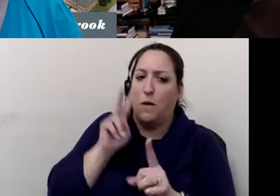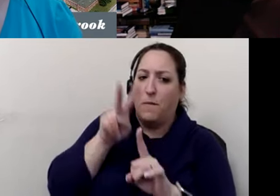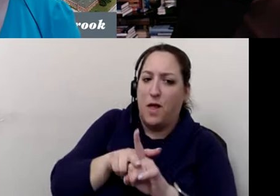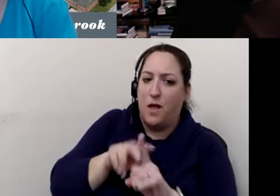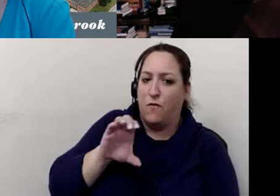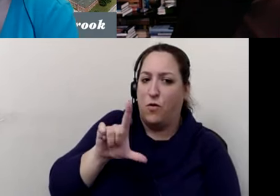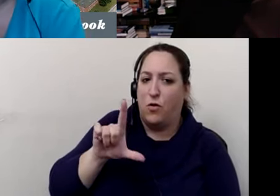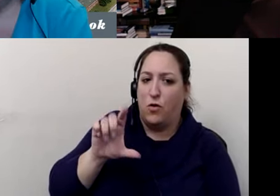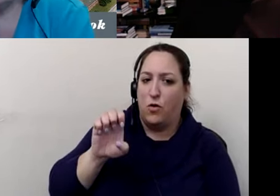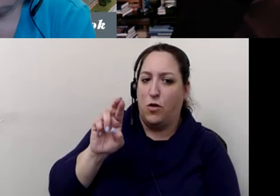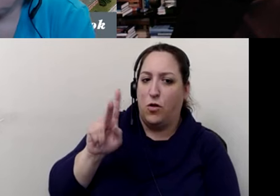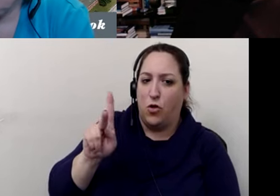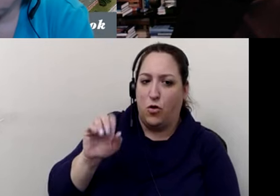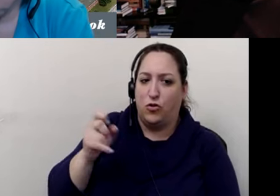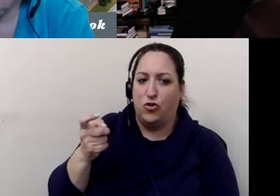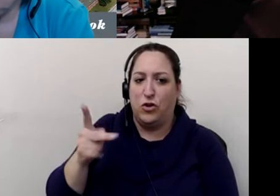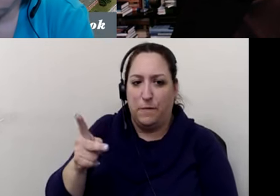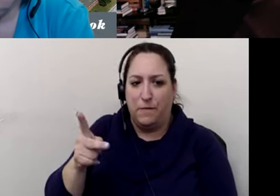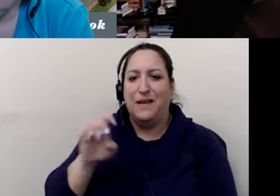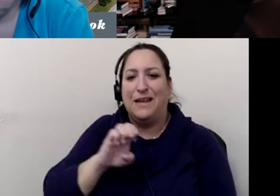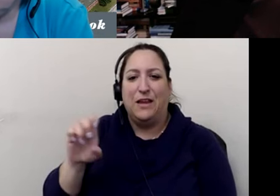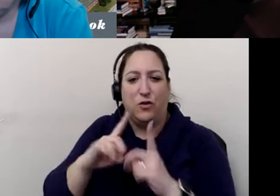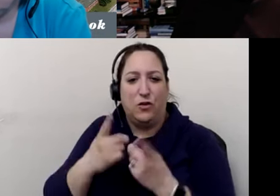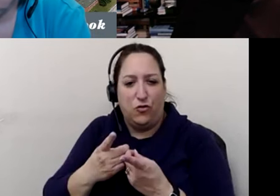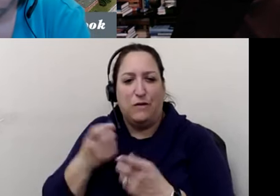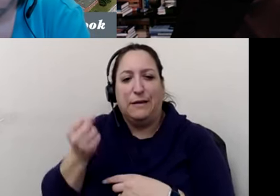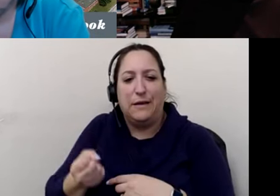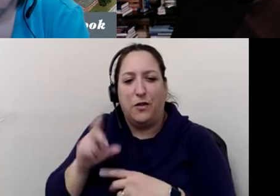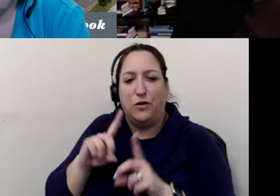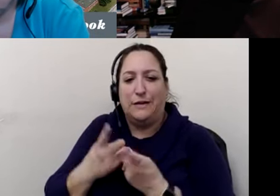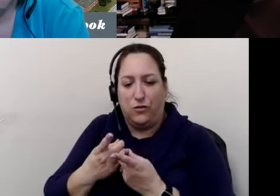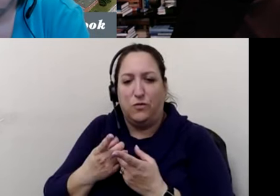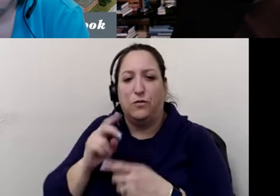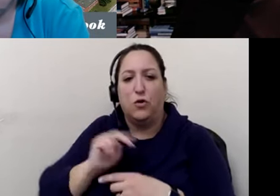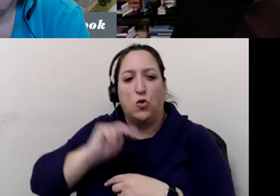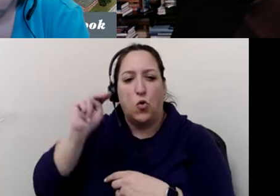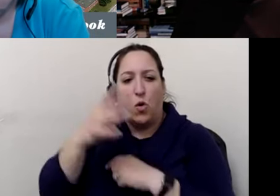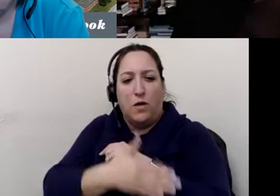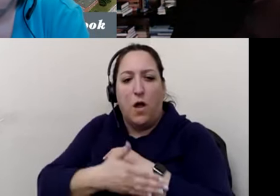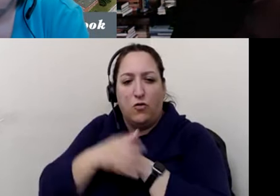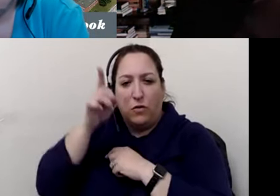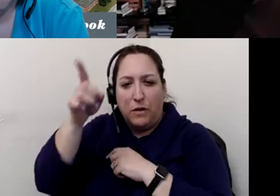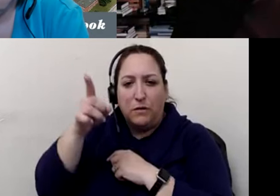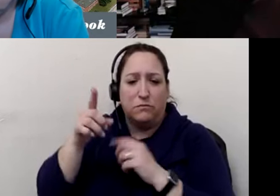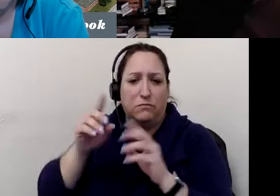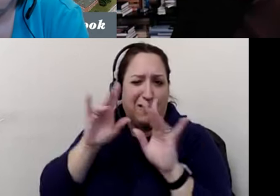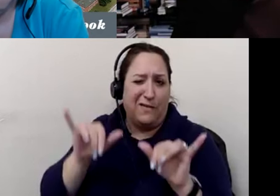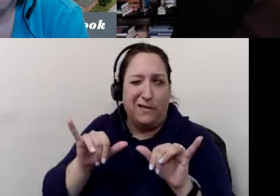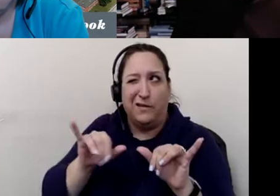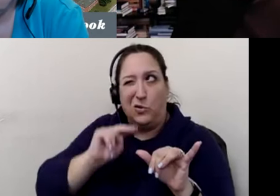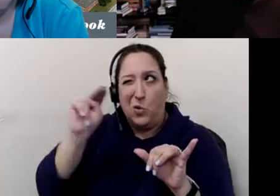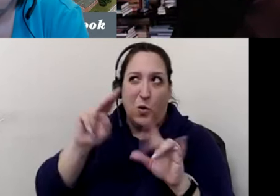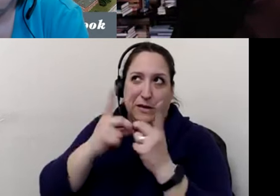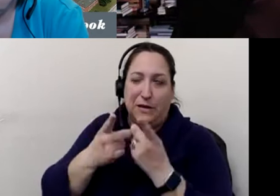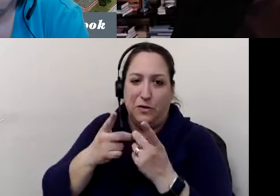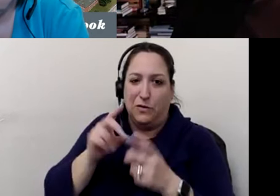clerkships, you know, Eastern District, Southern District, up in the North Country, obviously Northern District